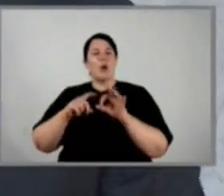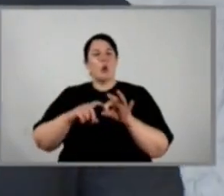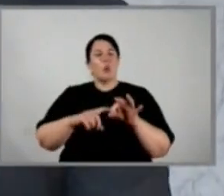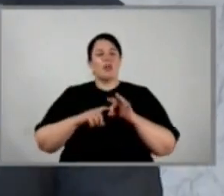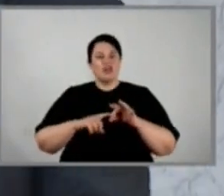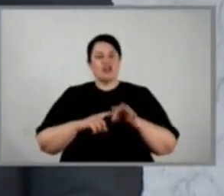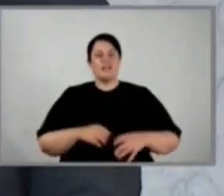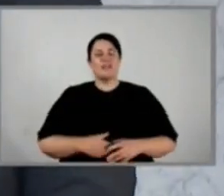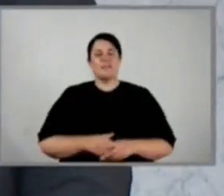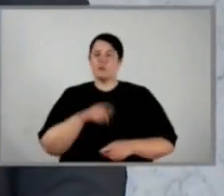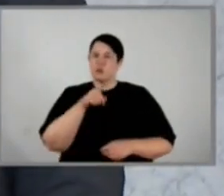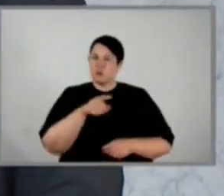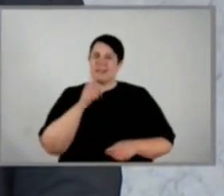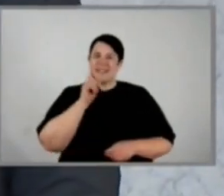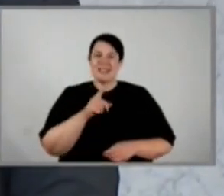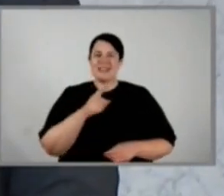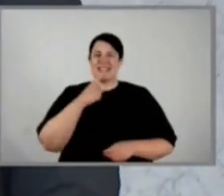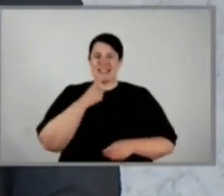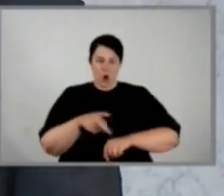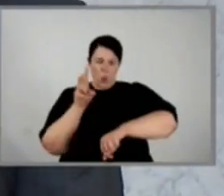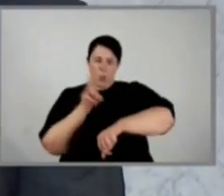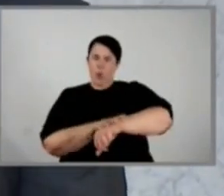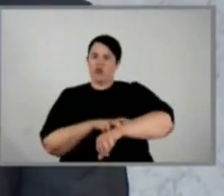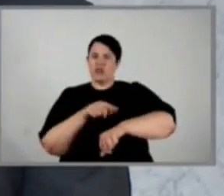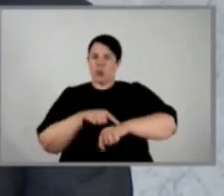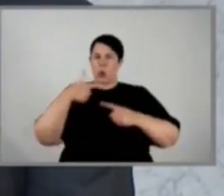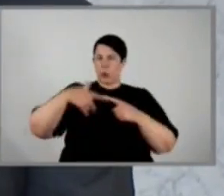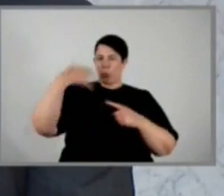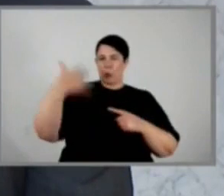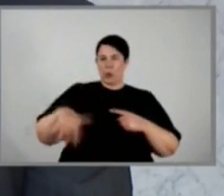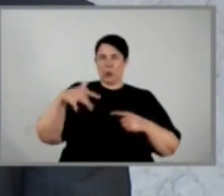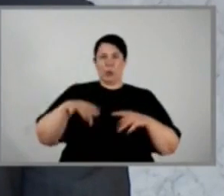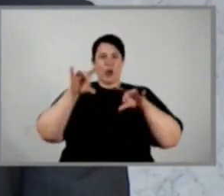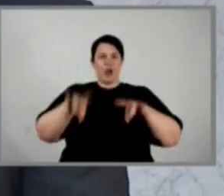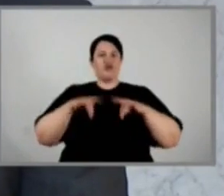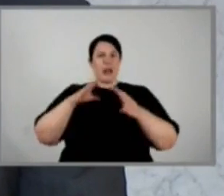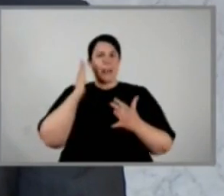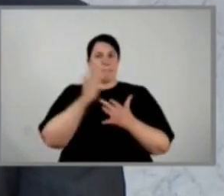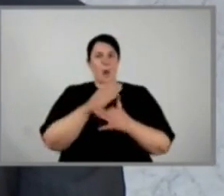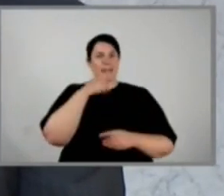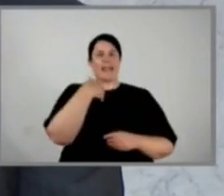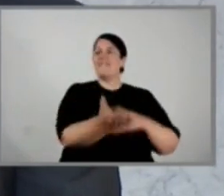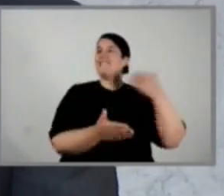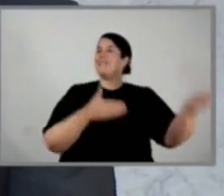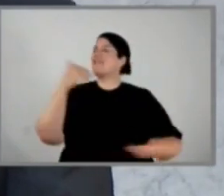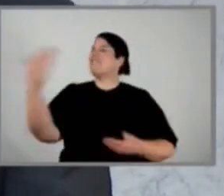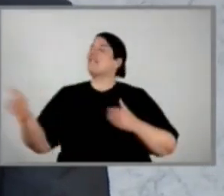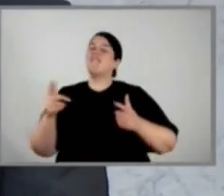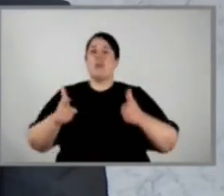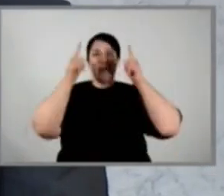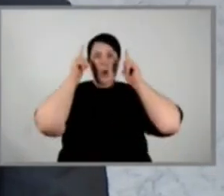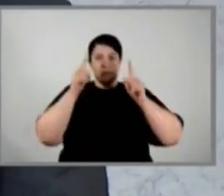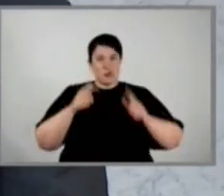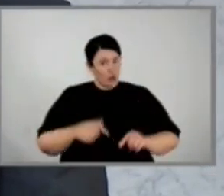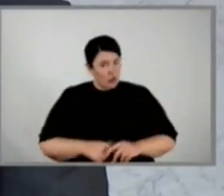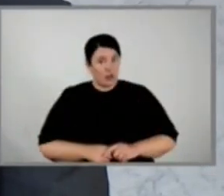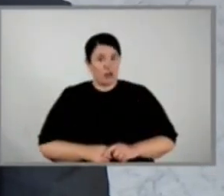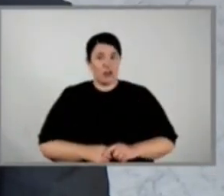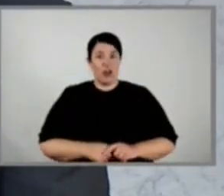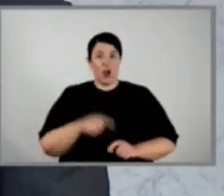gifting of 4 Cartier watches to Aussie Post executives. Are you equally appalled that the head of the corporate